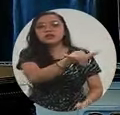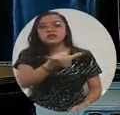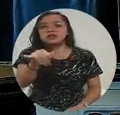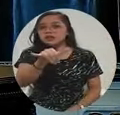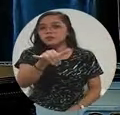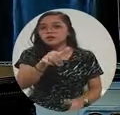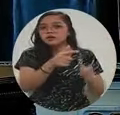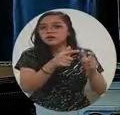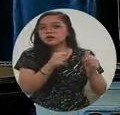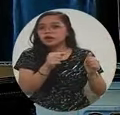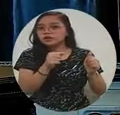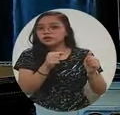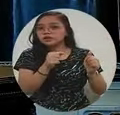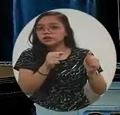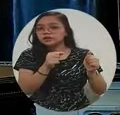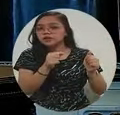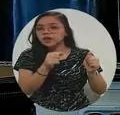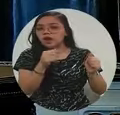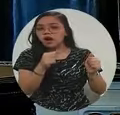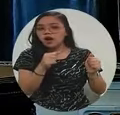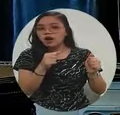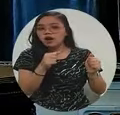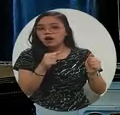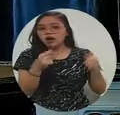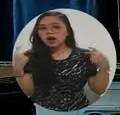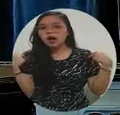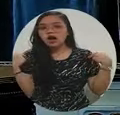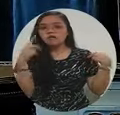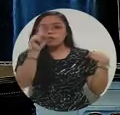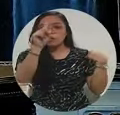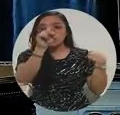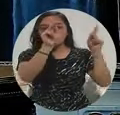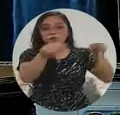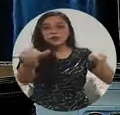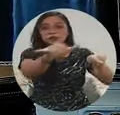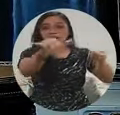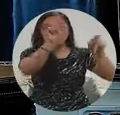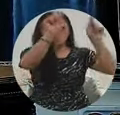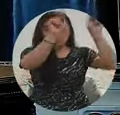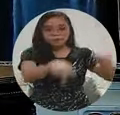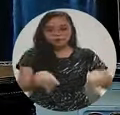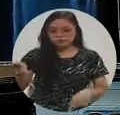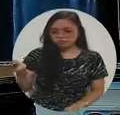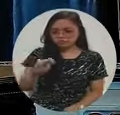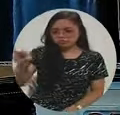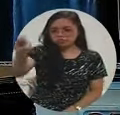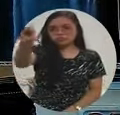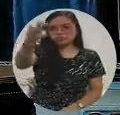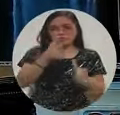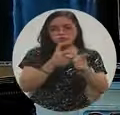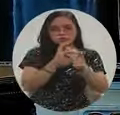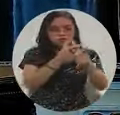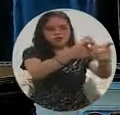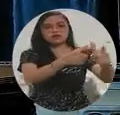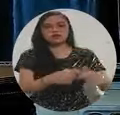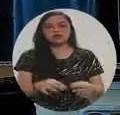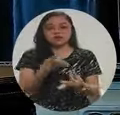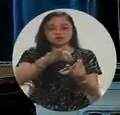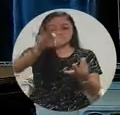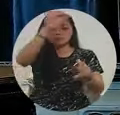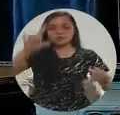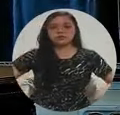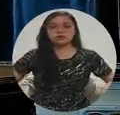Like a runner, like somebody making a journey to describe the success of the Christian in his